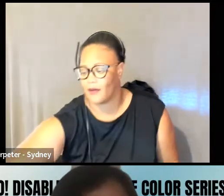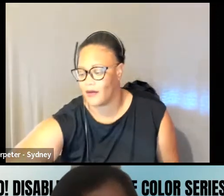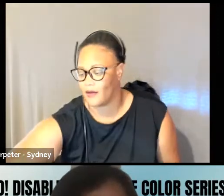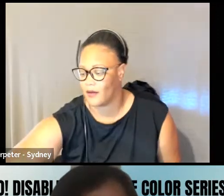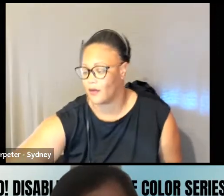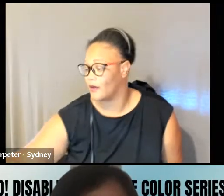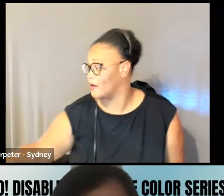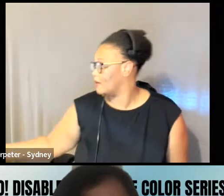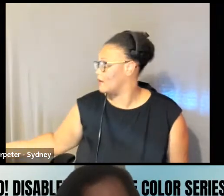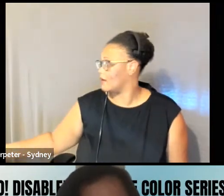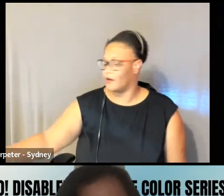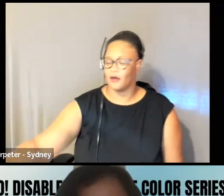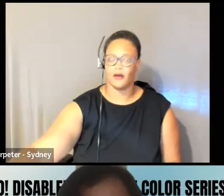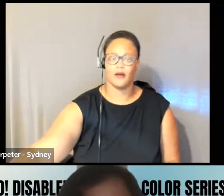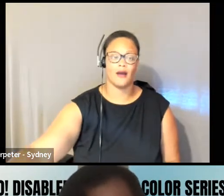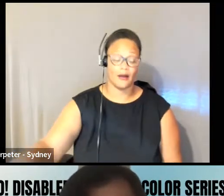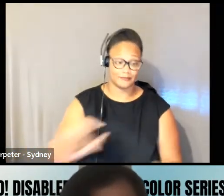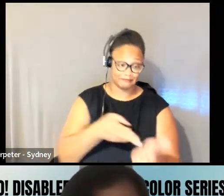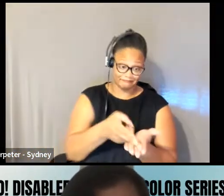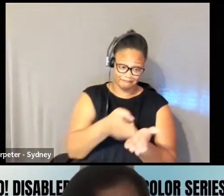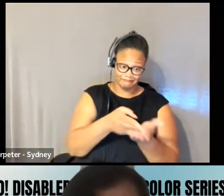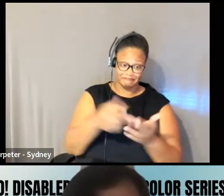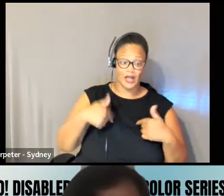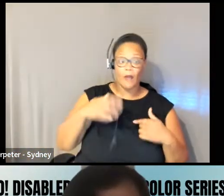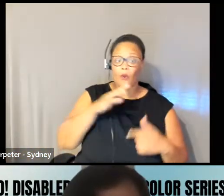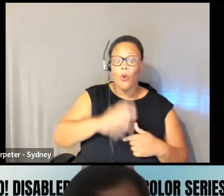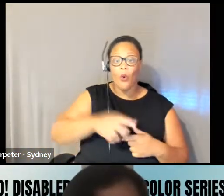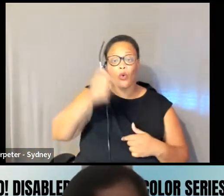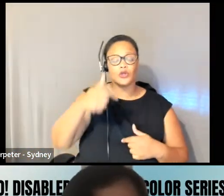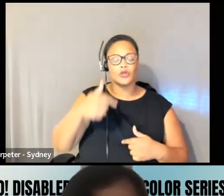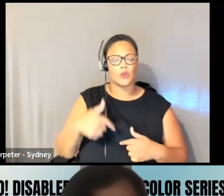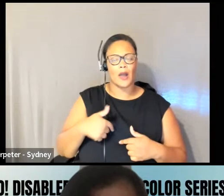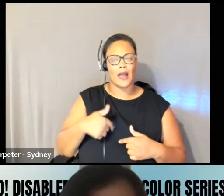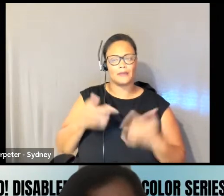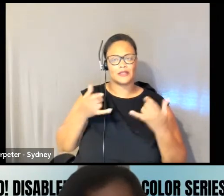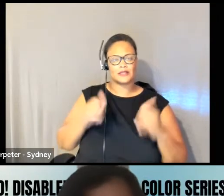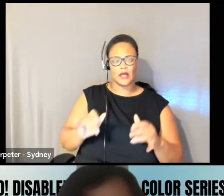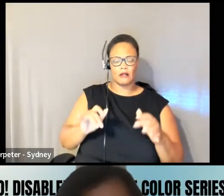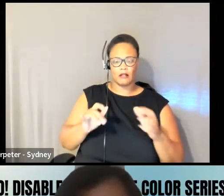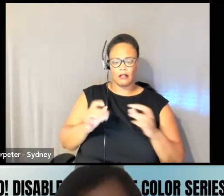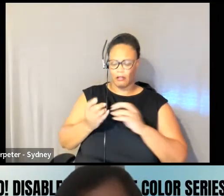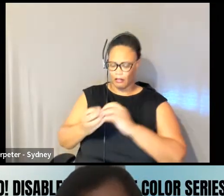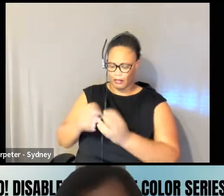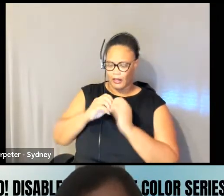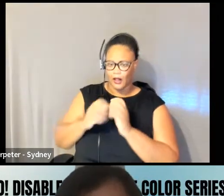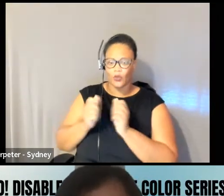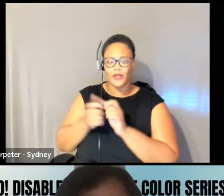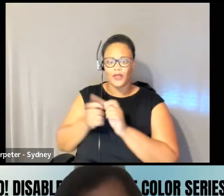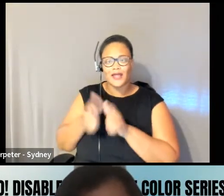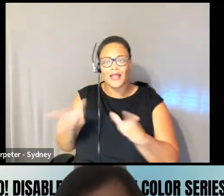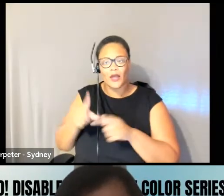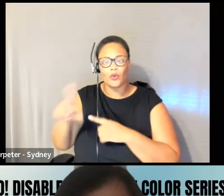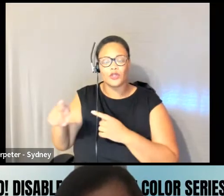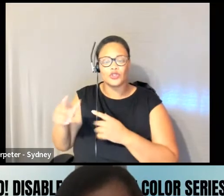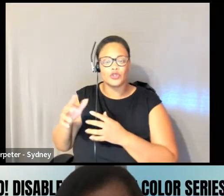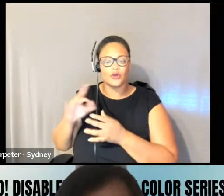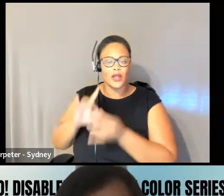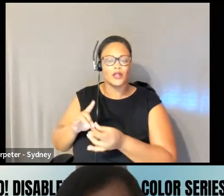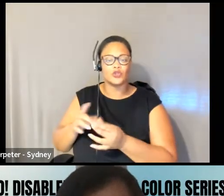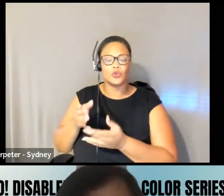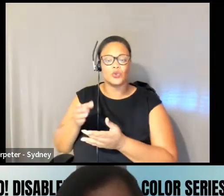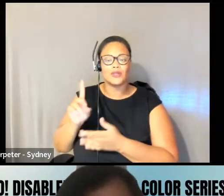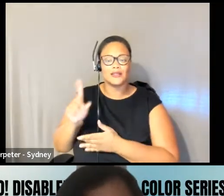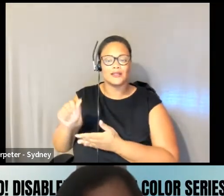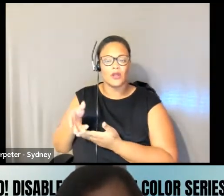an older person here, so I still get caught up in the language of disability rights. And I'm seeing a lot of younger folks talking about is around the